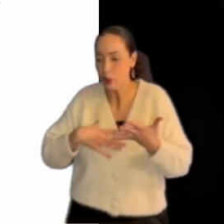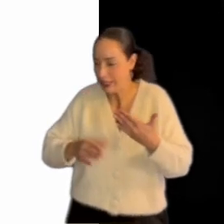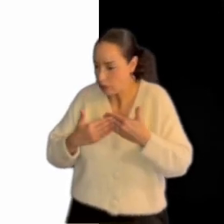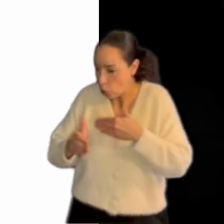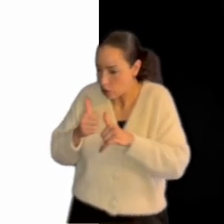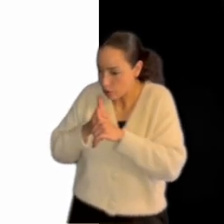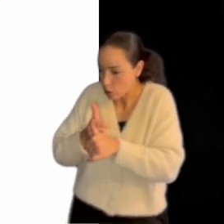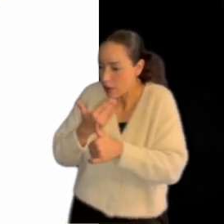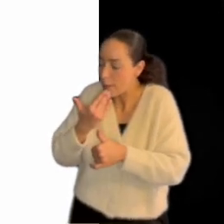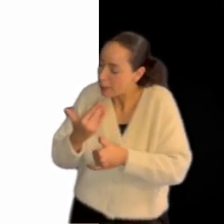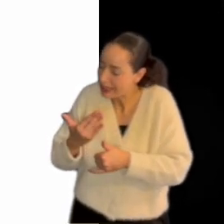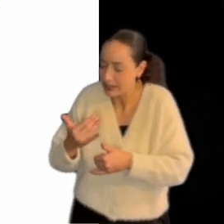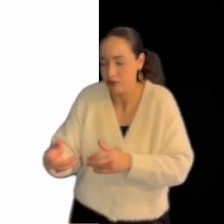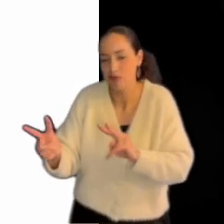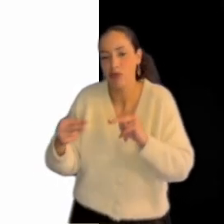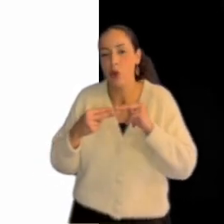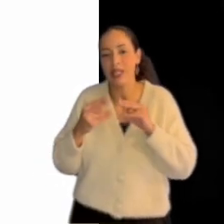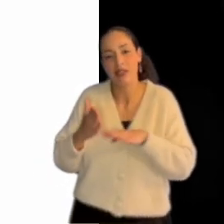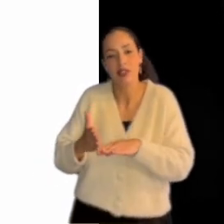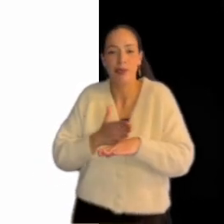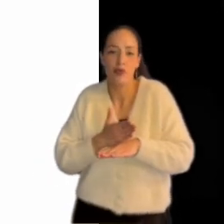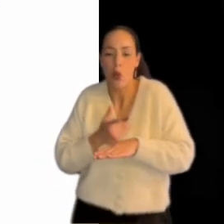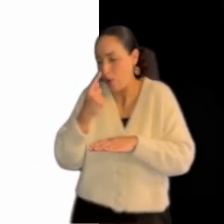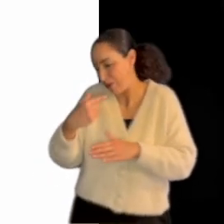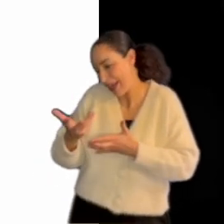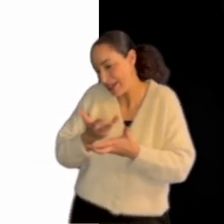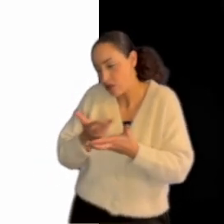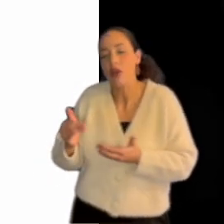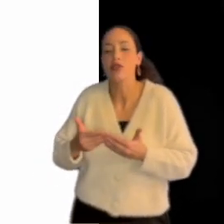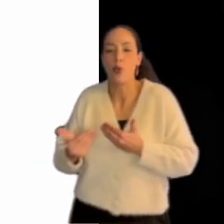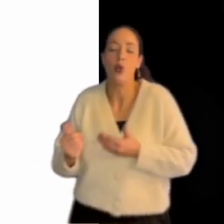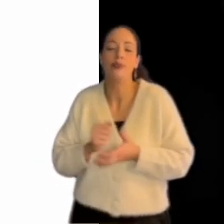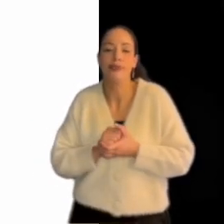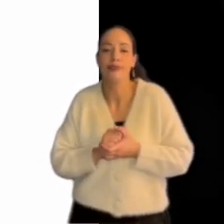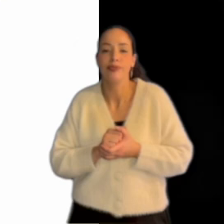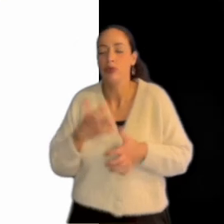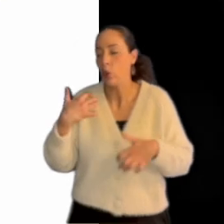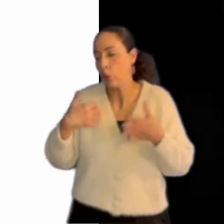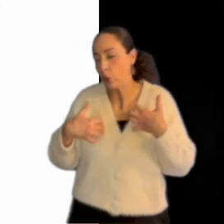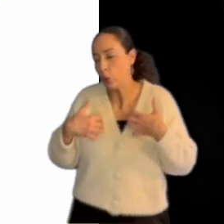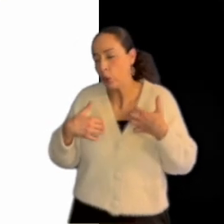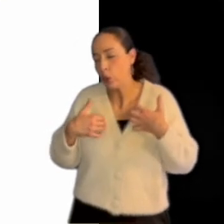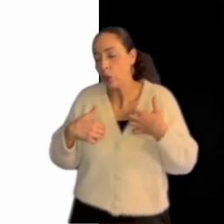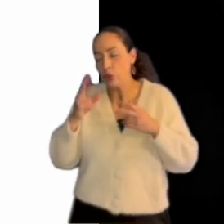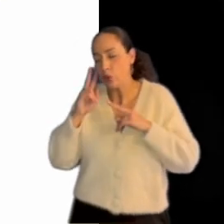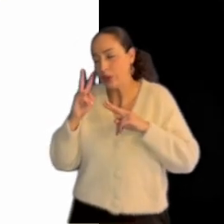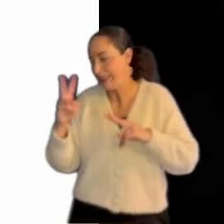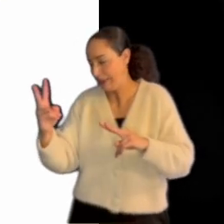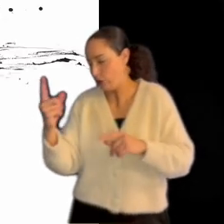free to contact us beforehand to discuss further. We look forward to seeing you at the clinic.